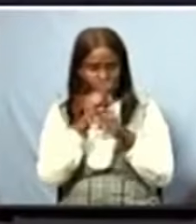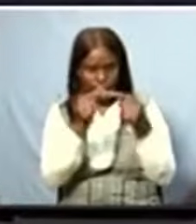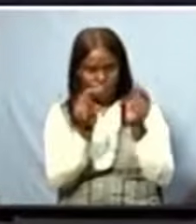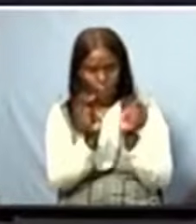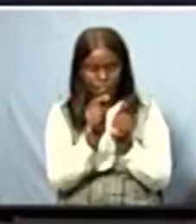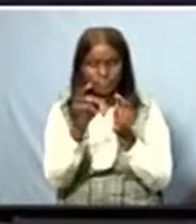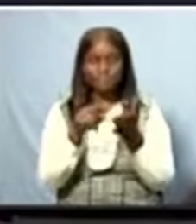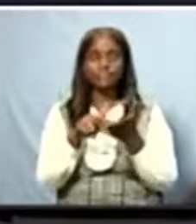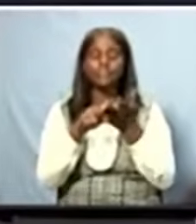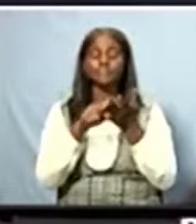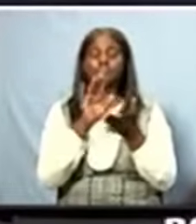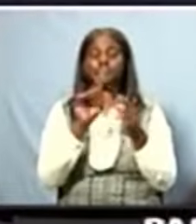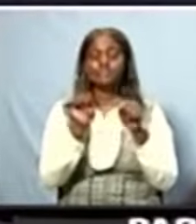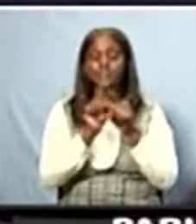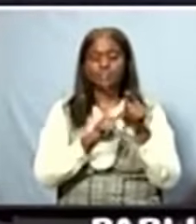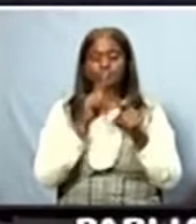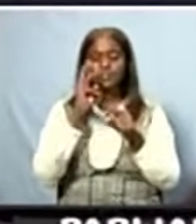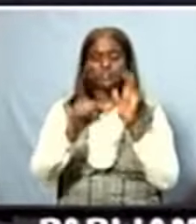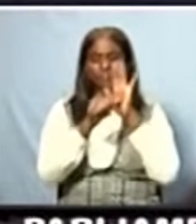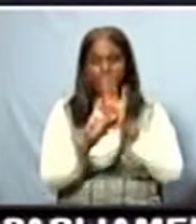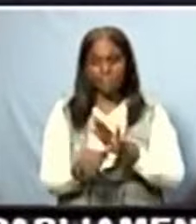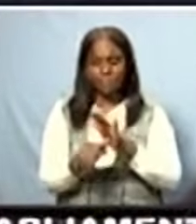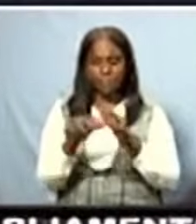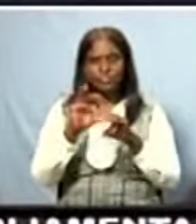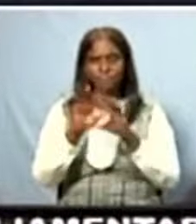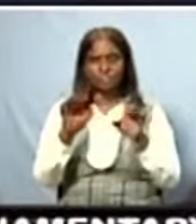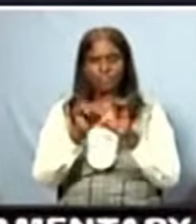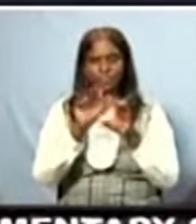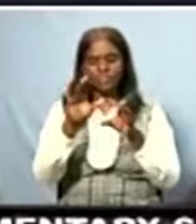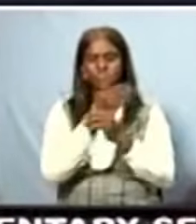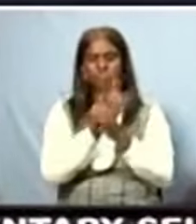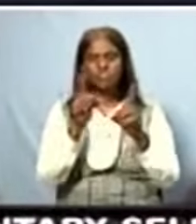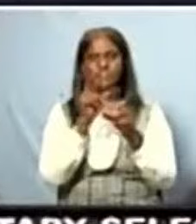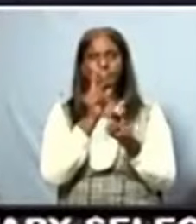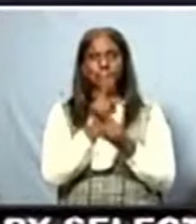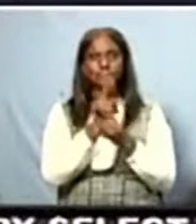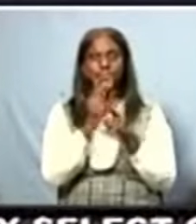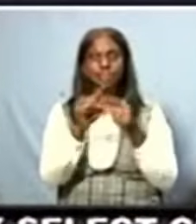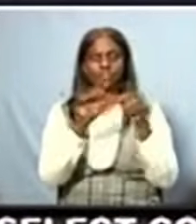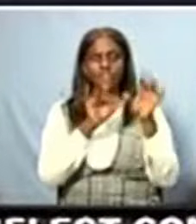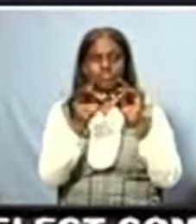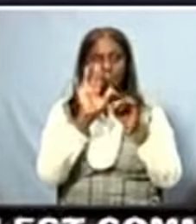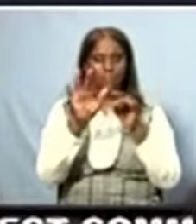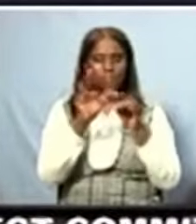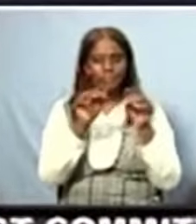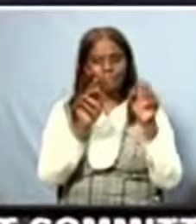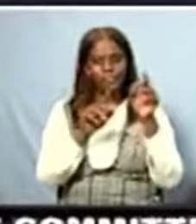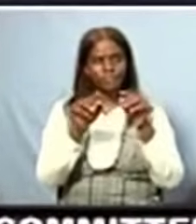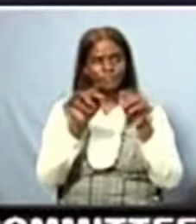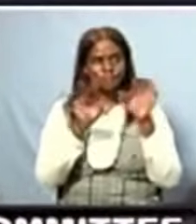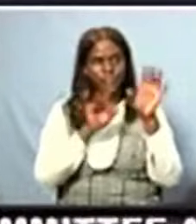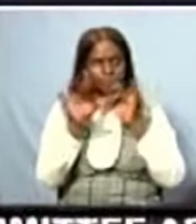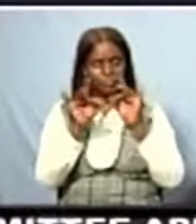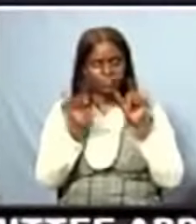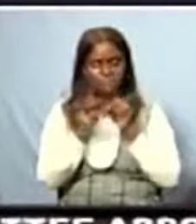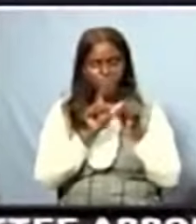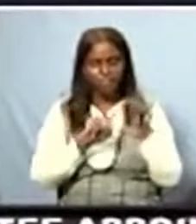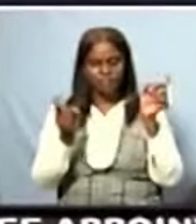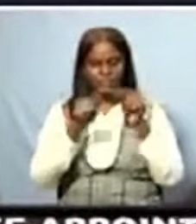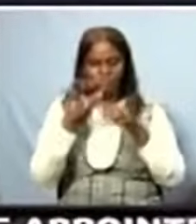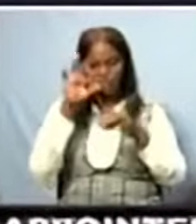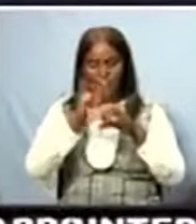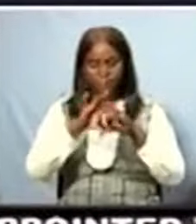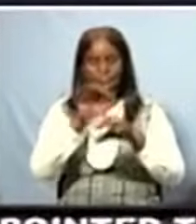of representatives would deprive the electorate of their democratic right to choose a replacement of their preference when a